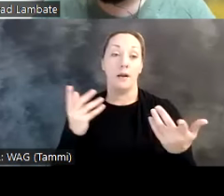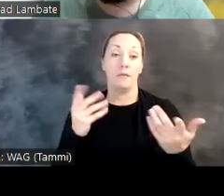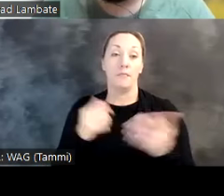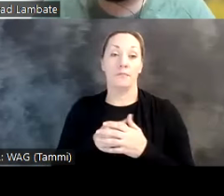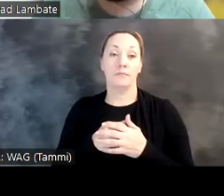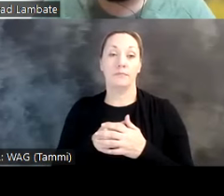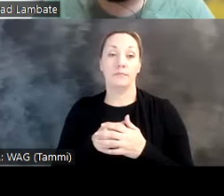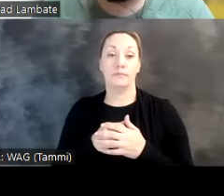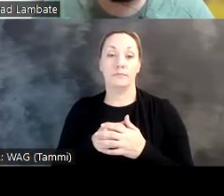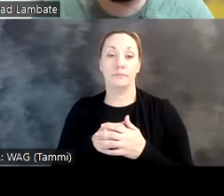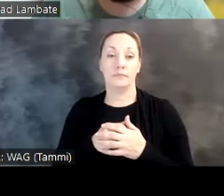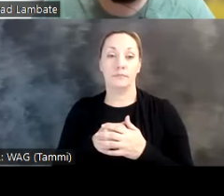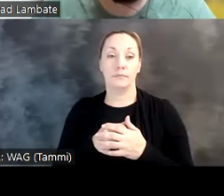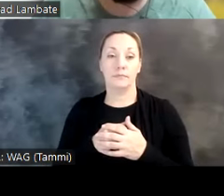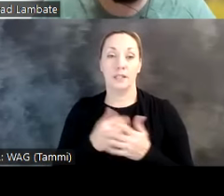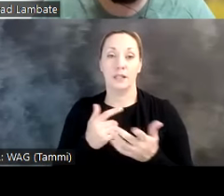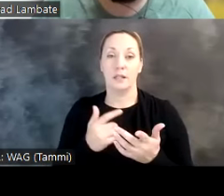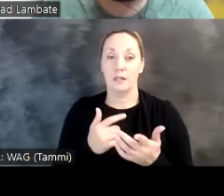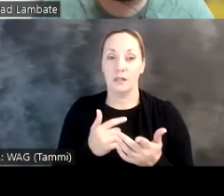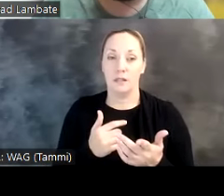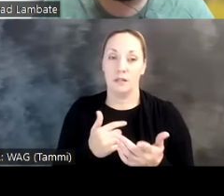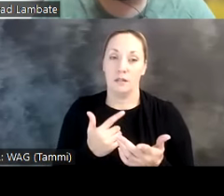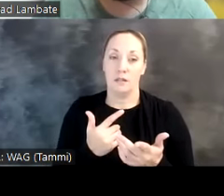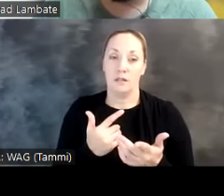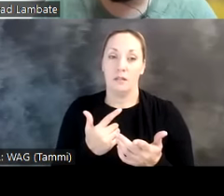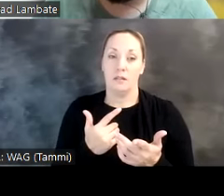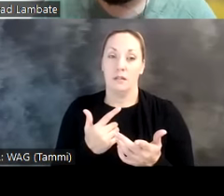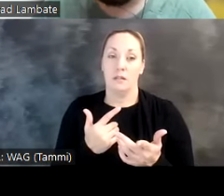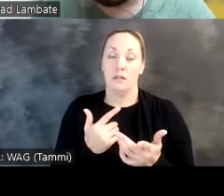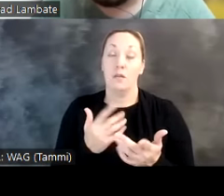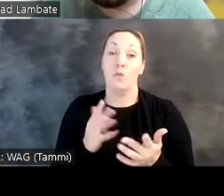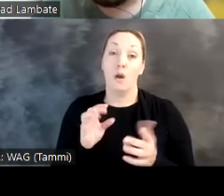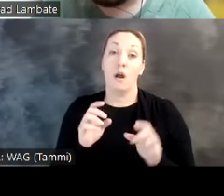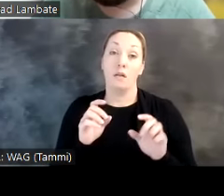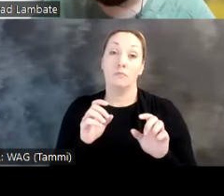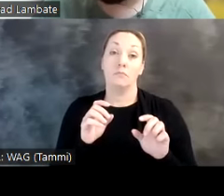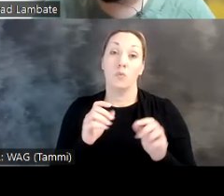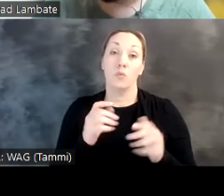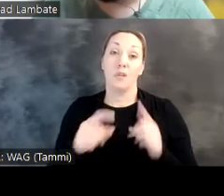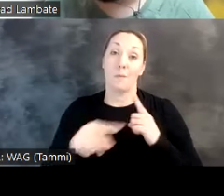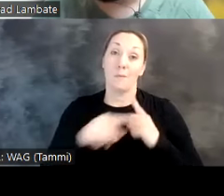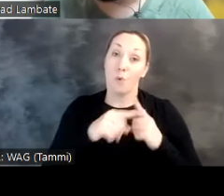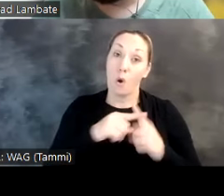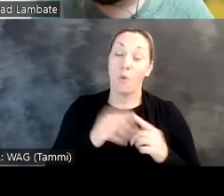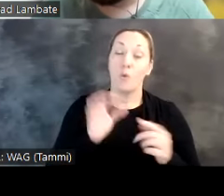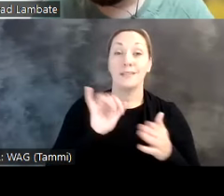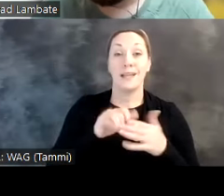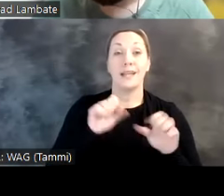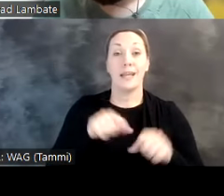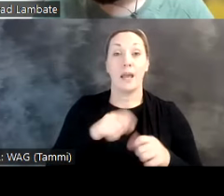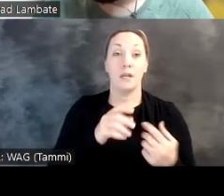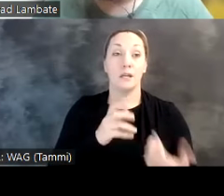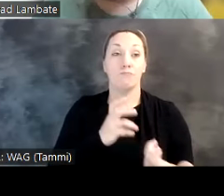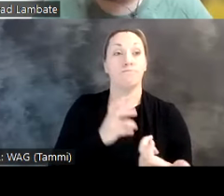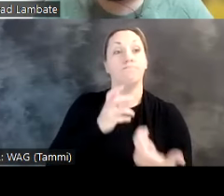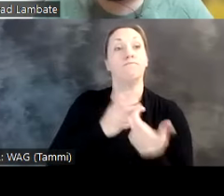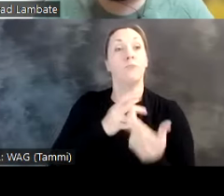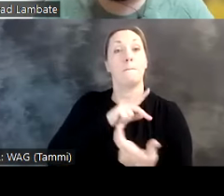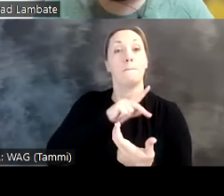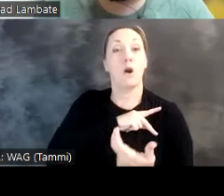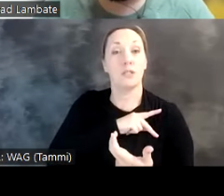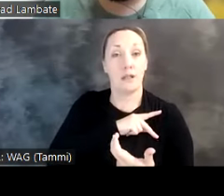the major pros here would be that it can be personalized. You can personalize as per your need, because I